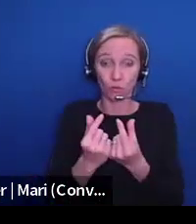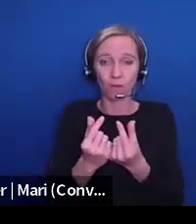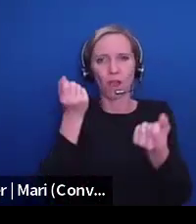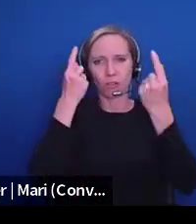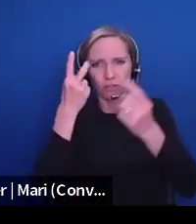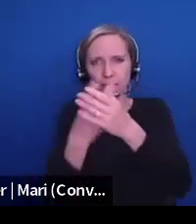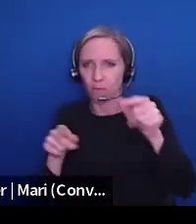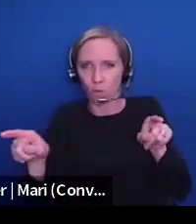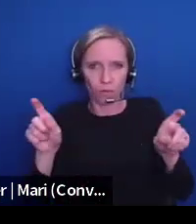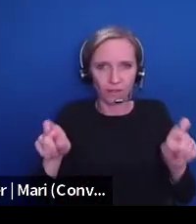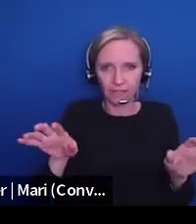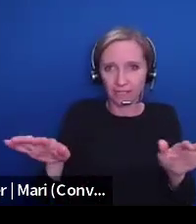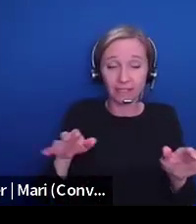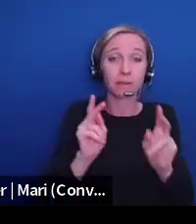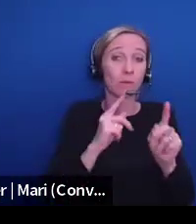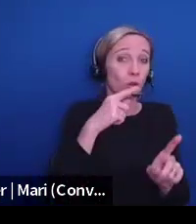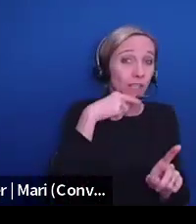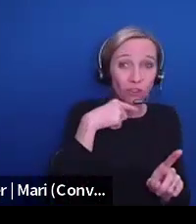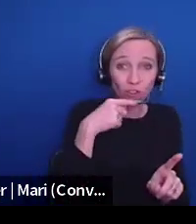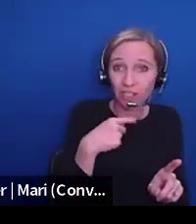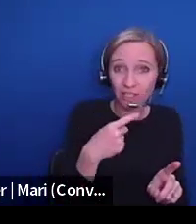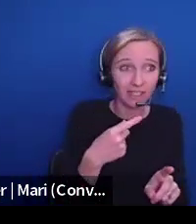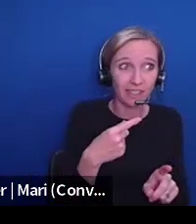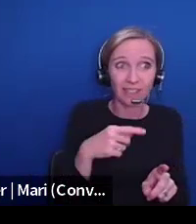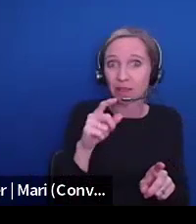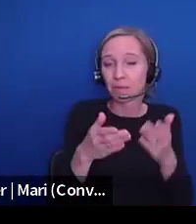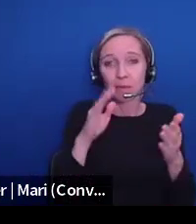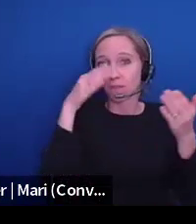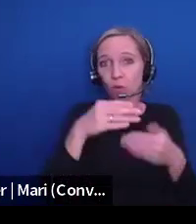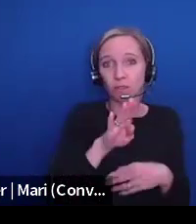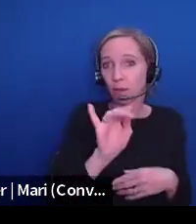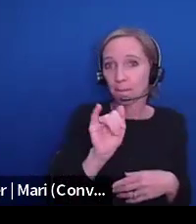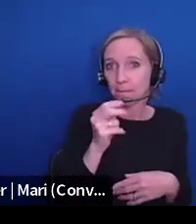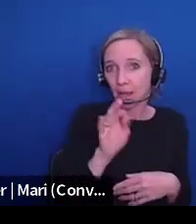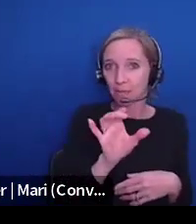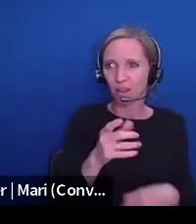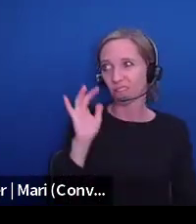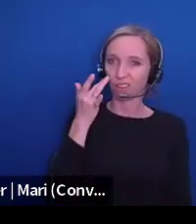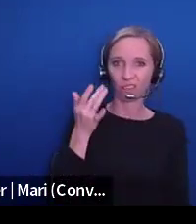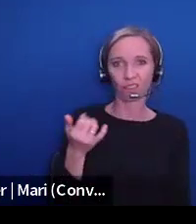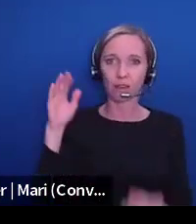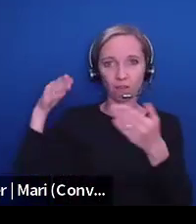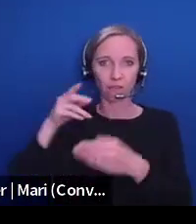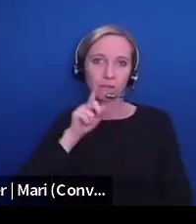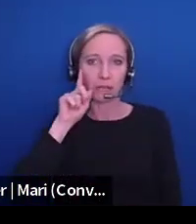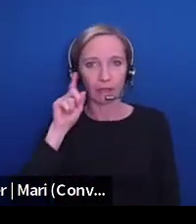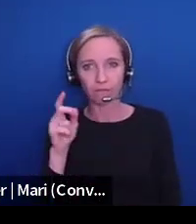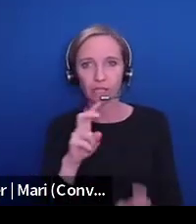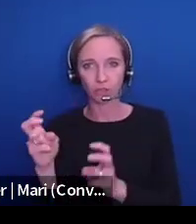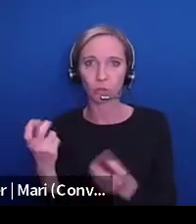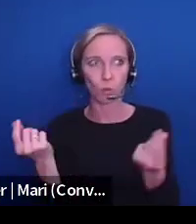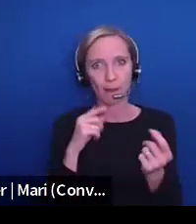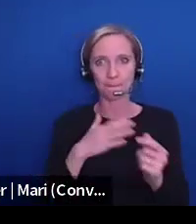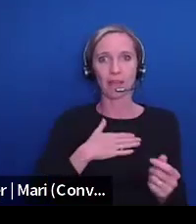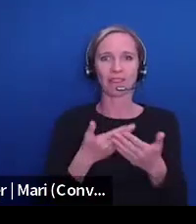are hearing and want to kind of focus on BIPOC issues would be like, oh, now we're focusing on this, and what about my thing? So it's like, you know,